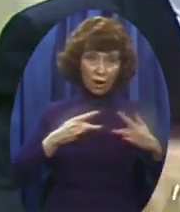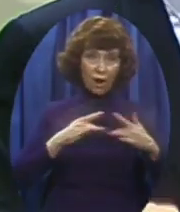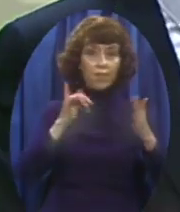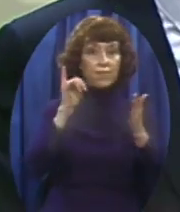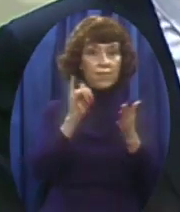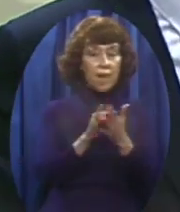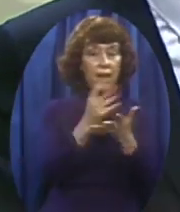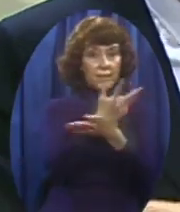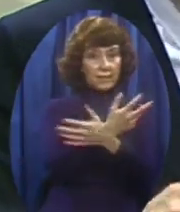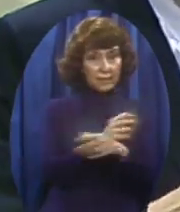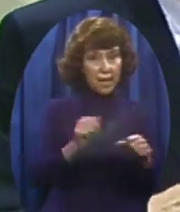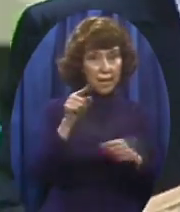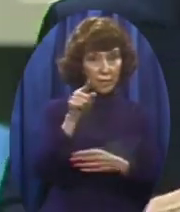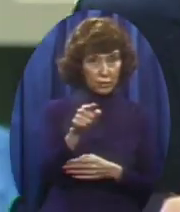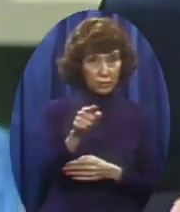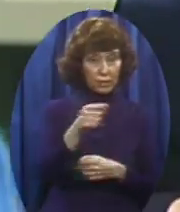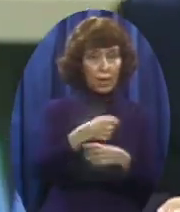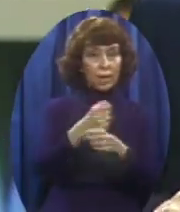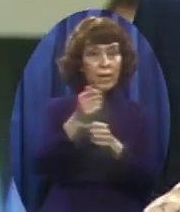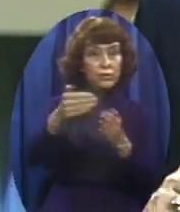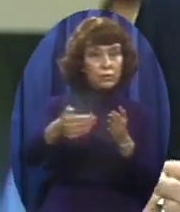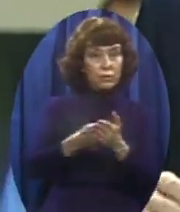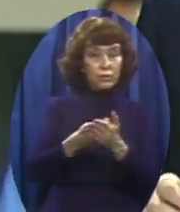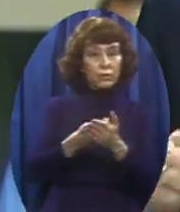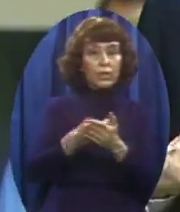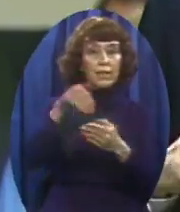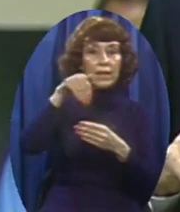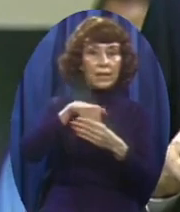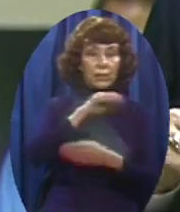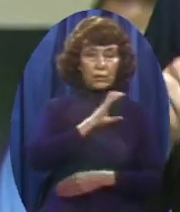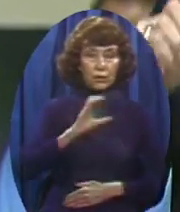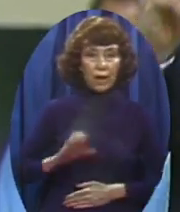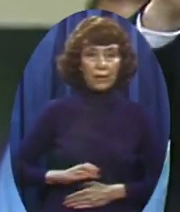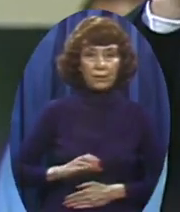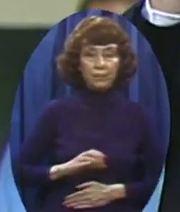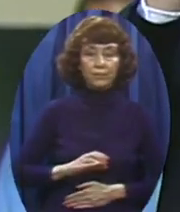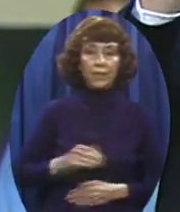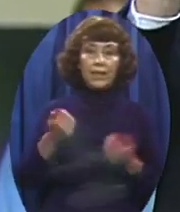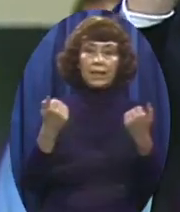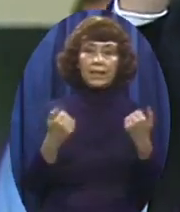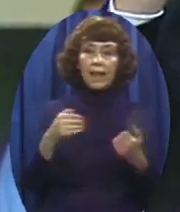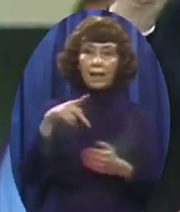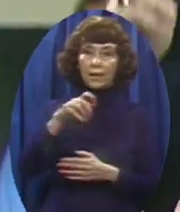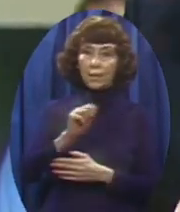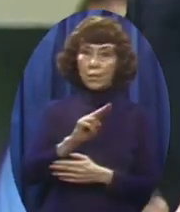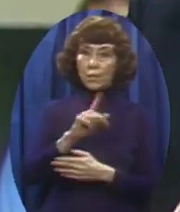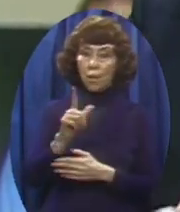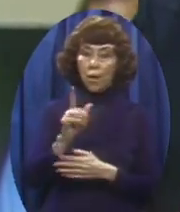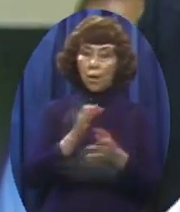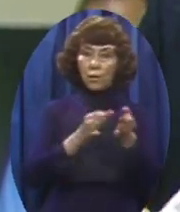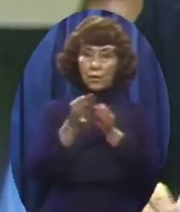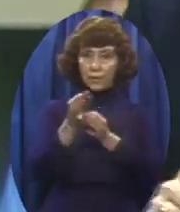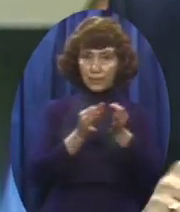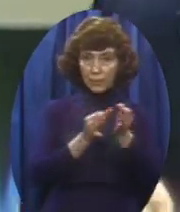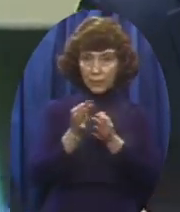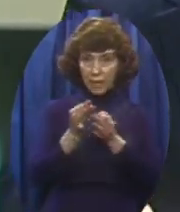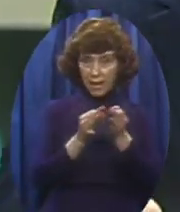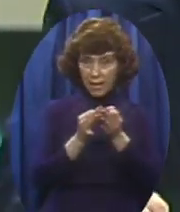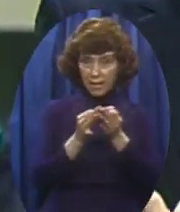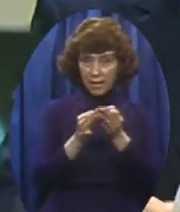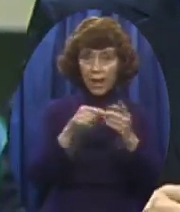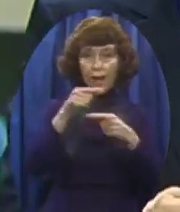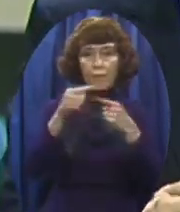regenerates, that makes new in Christ. Now, notice in Galatians chapter 1, the Apostle Paul was telling about his Damascus